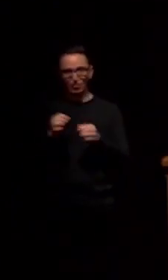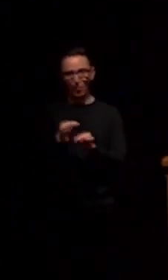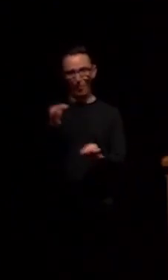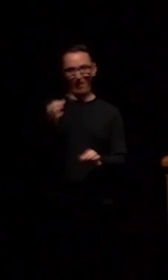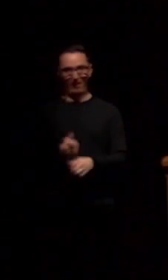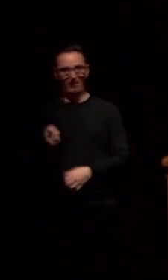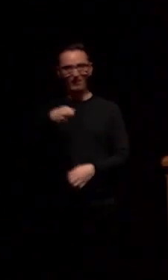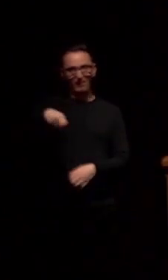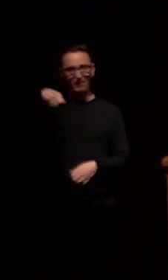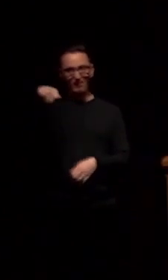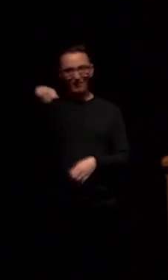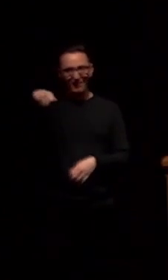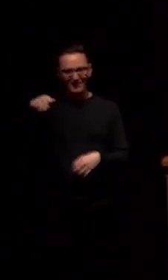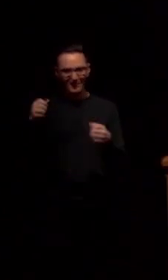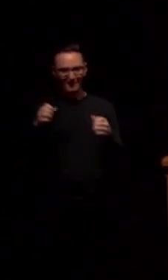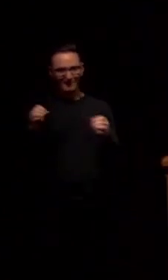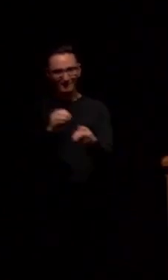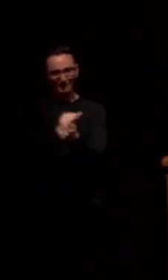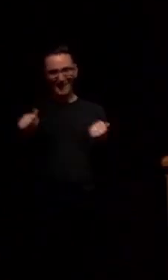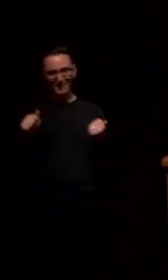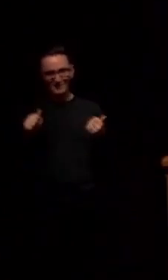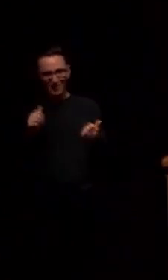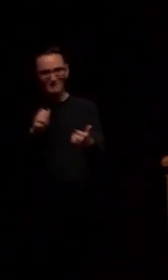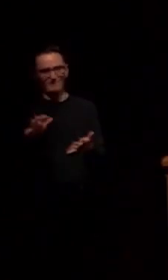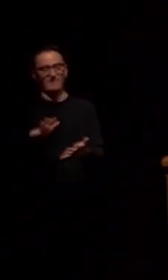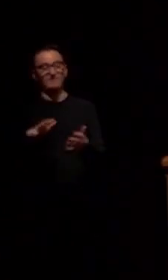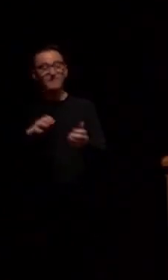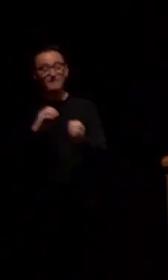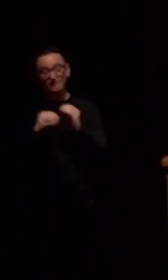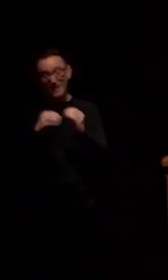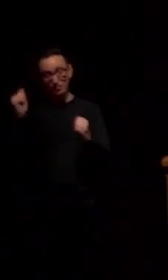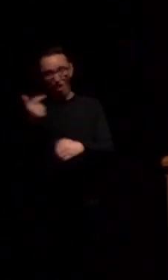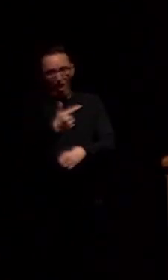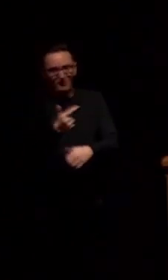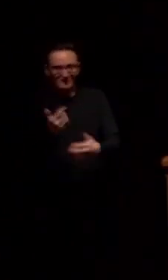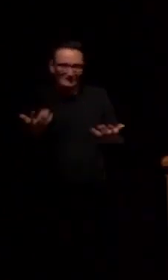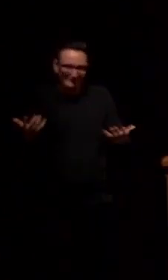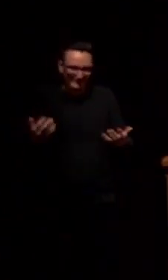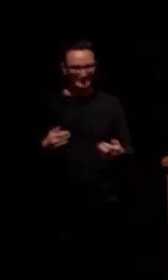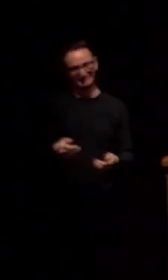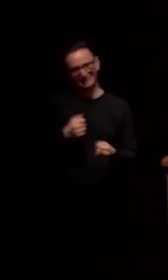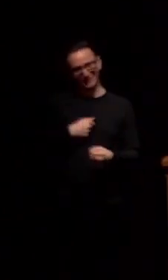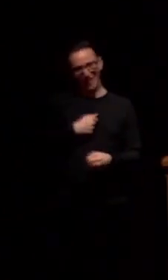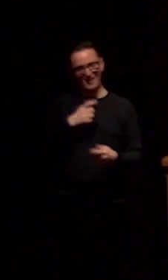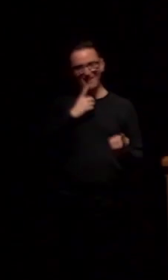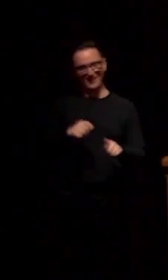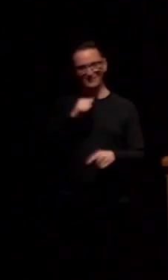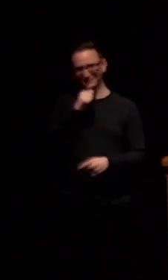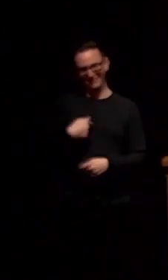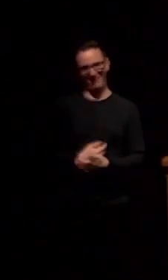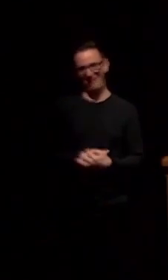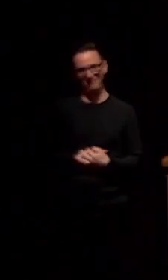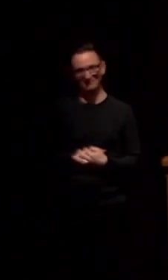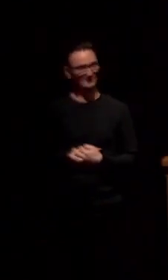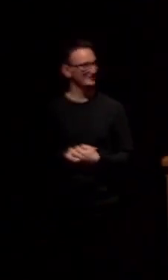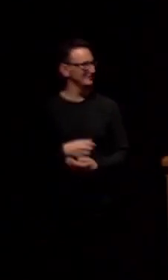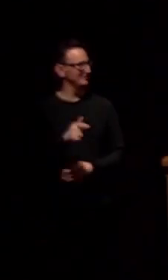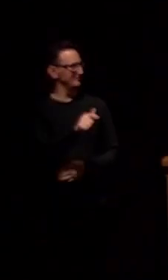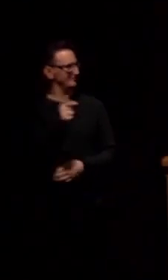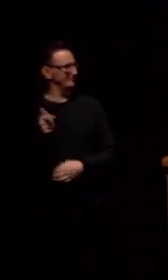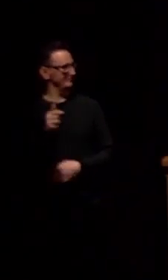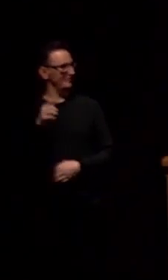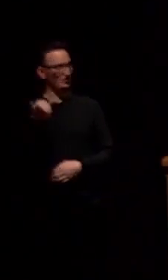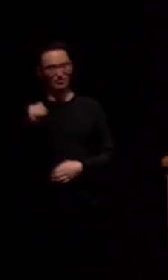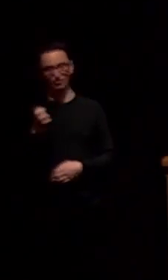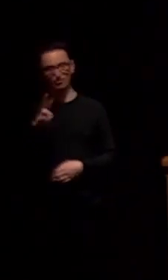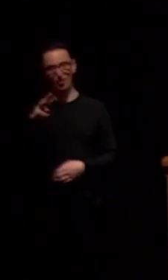that you have to do in order to really change a system. So sorry, I'm not going to answer that question. Yeah, it's